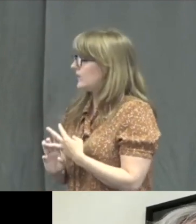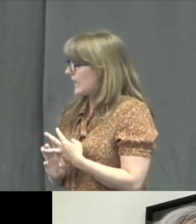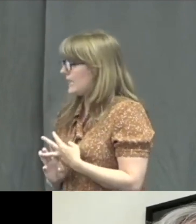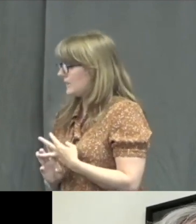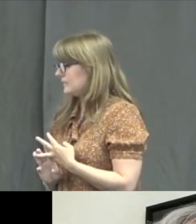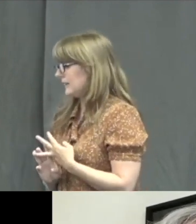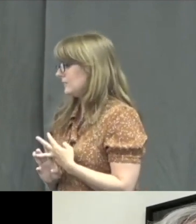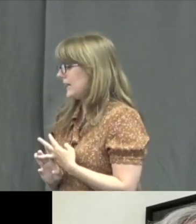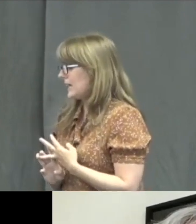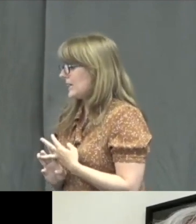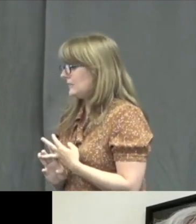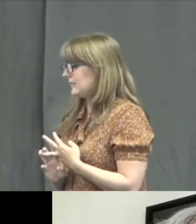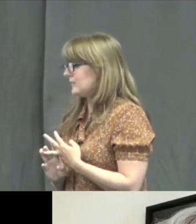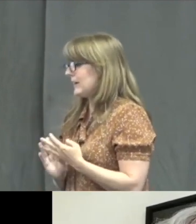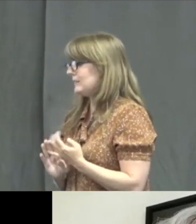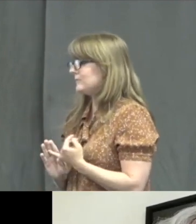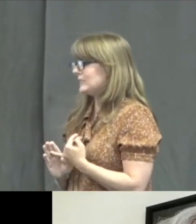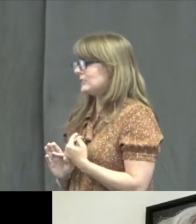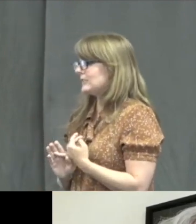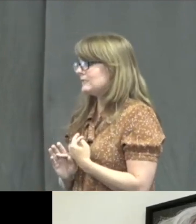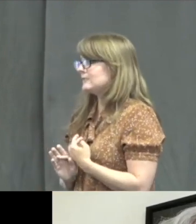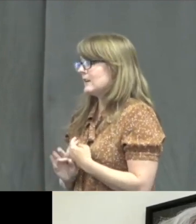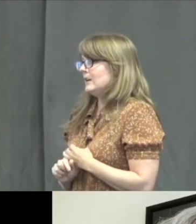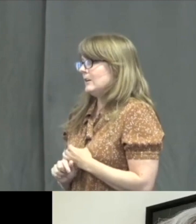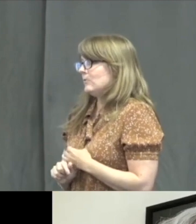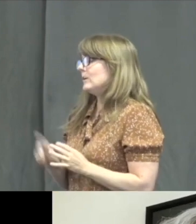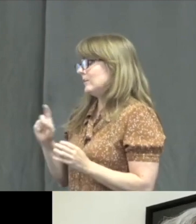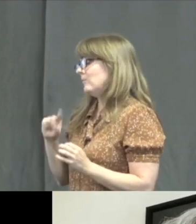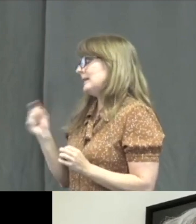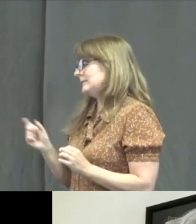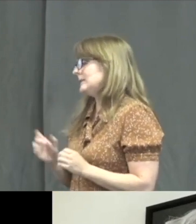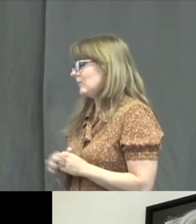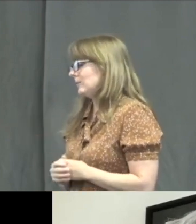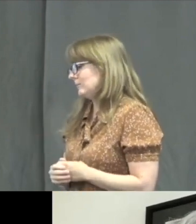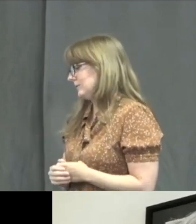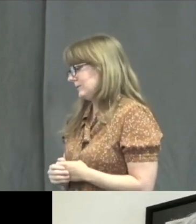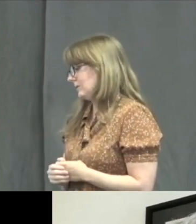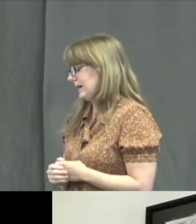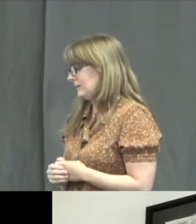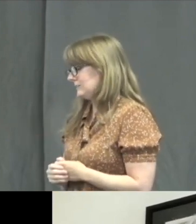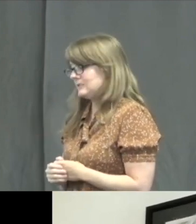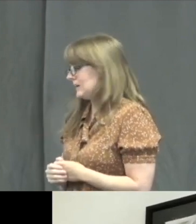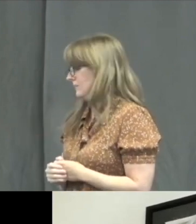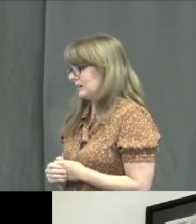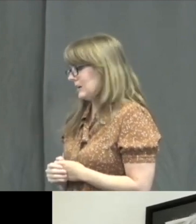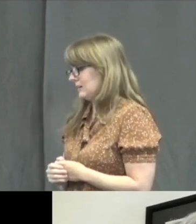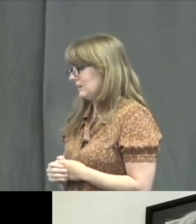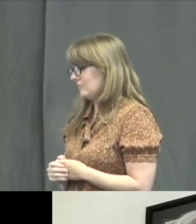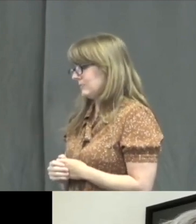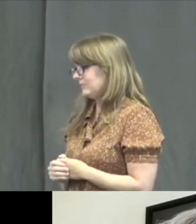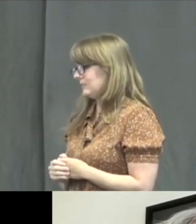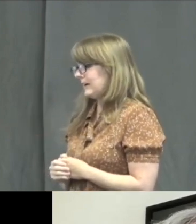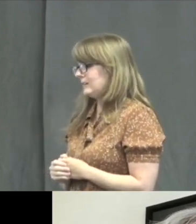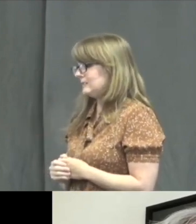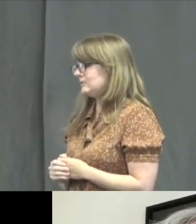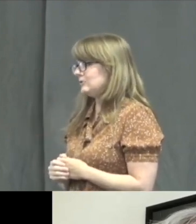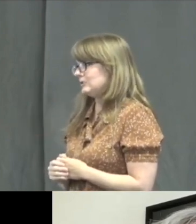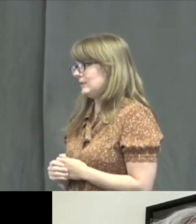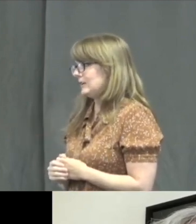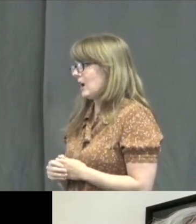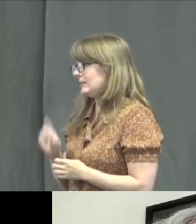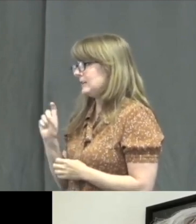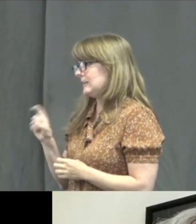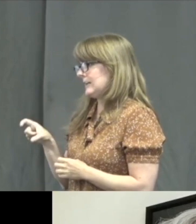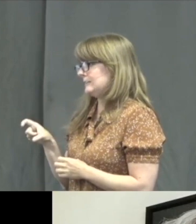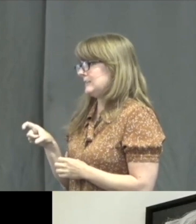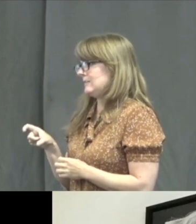then lay eggs and raise fledglings were the ones that were the preferred pairs. None of our non-preferred pairs usually even